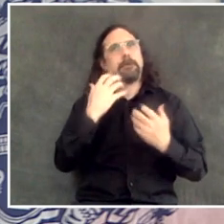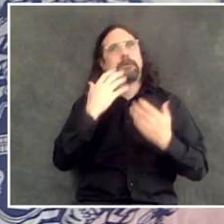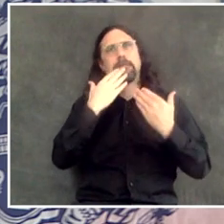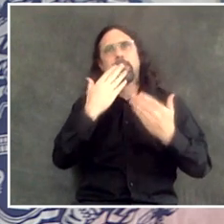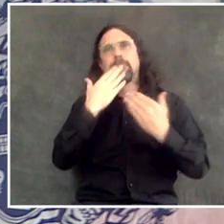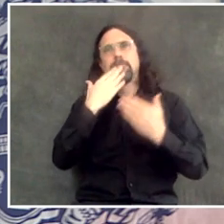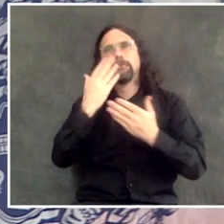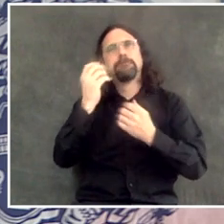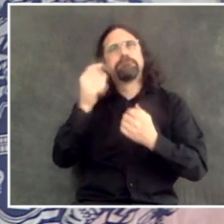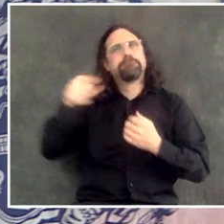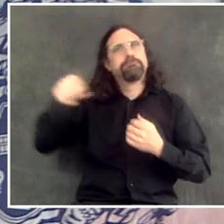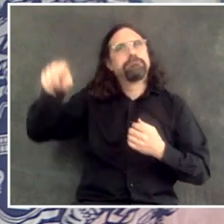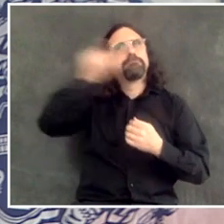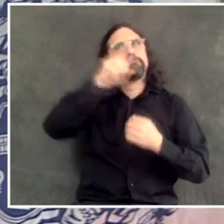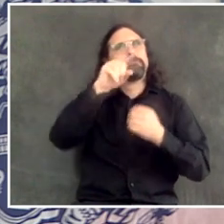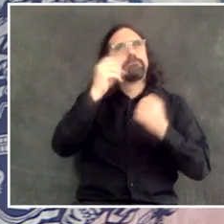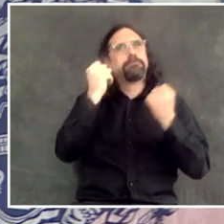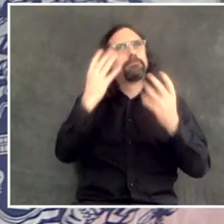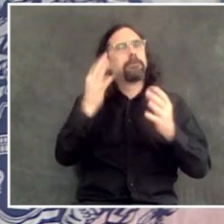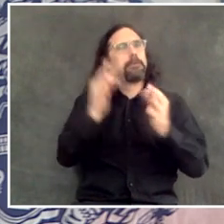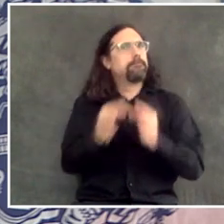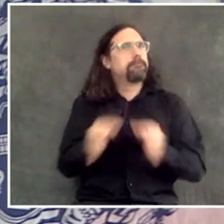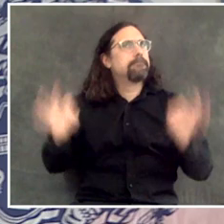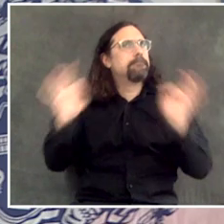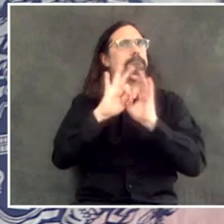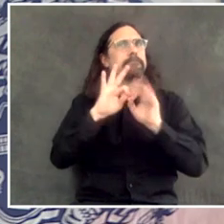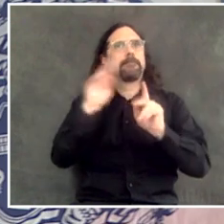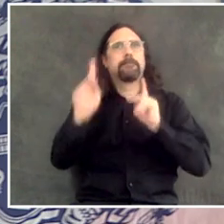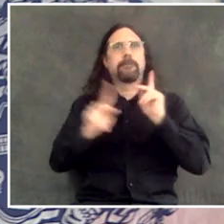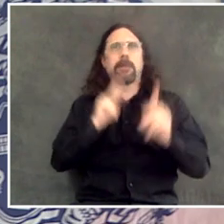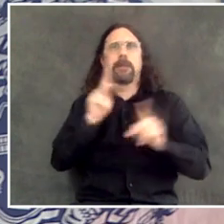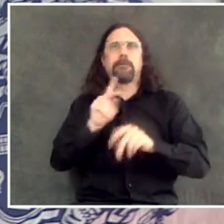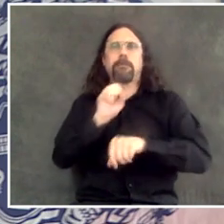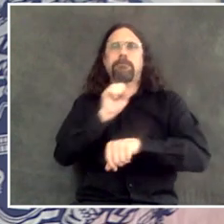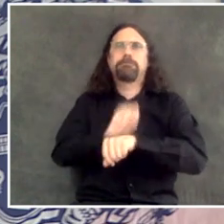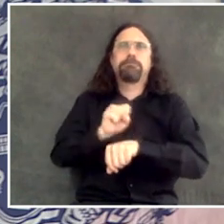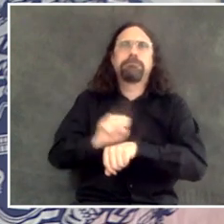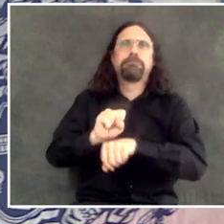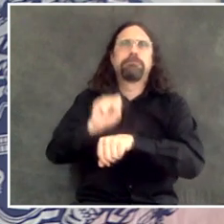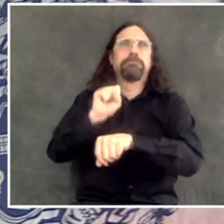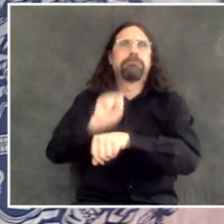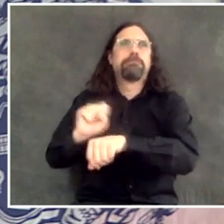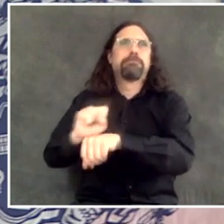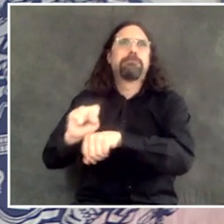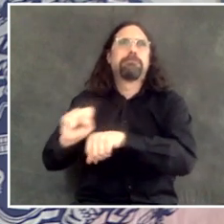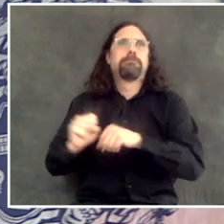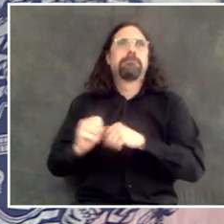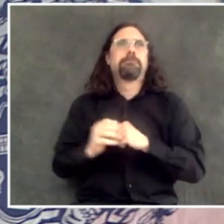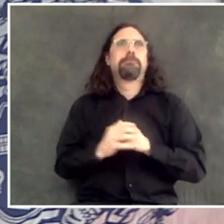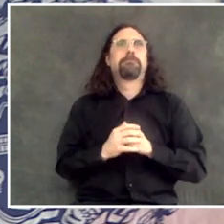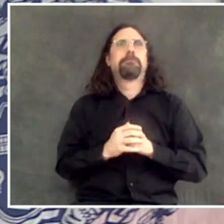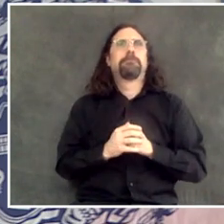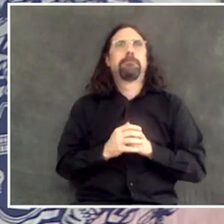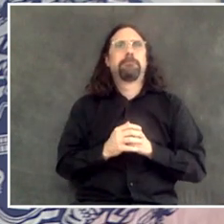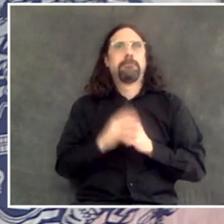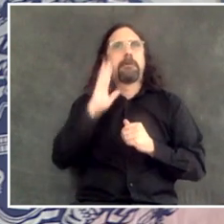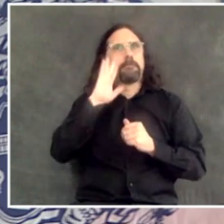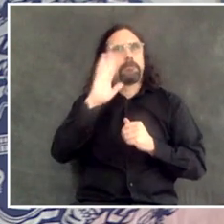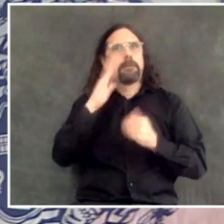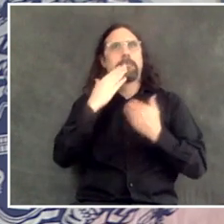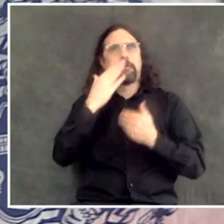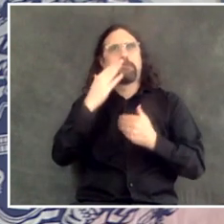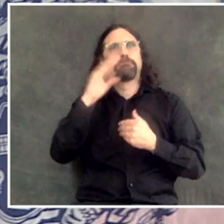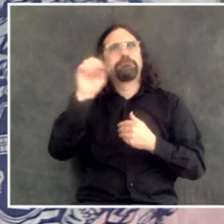of organizations and people who have stepped forward. But I want to give a special thanks to the president and to Jared Kushner. They told